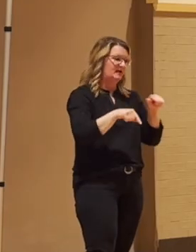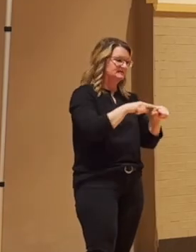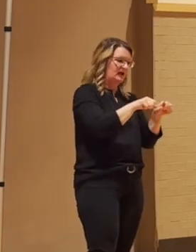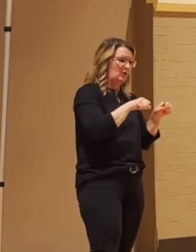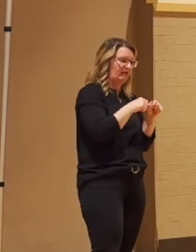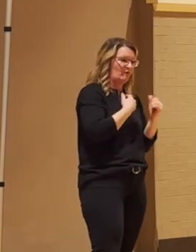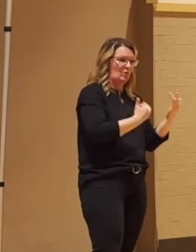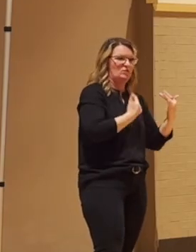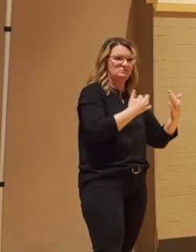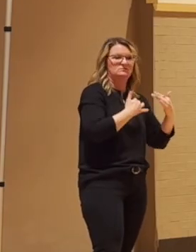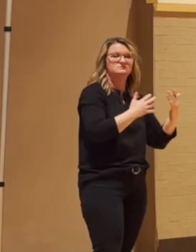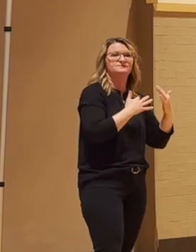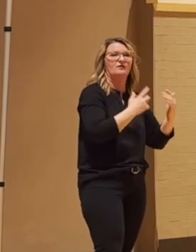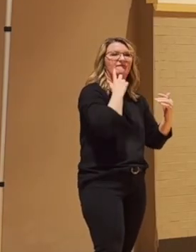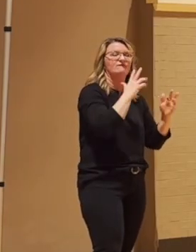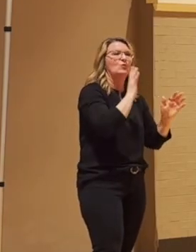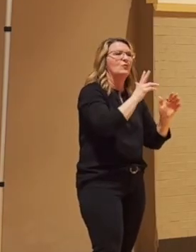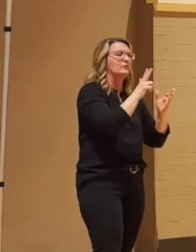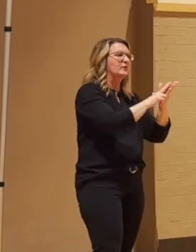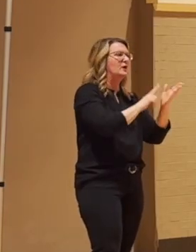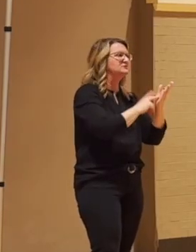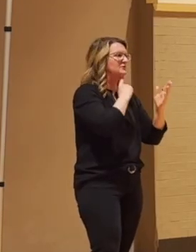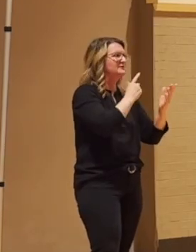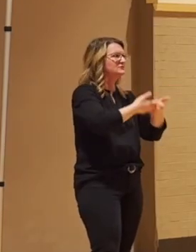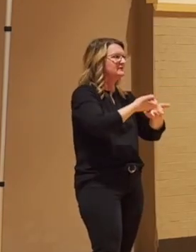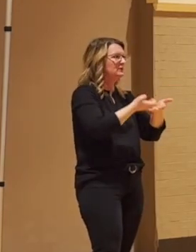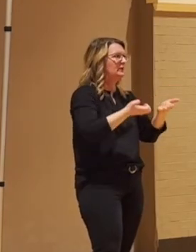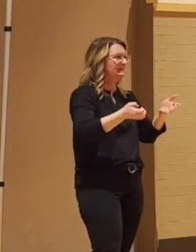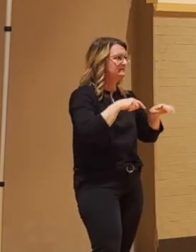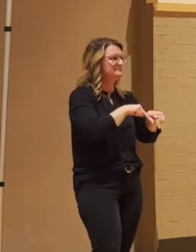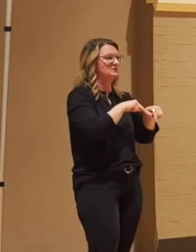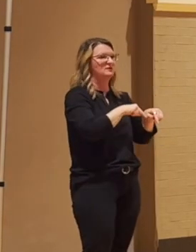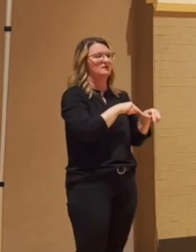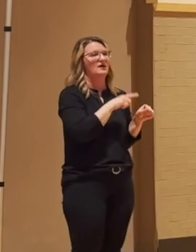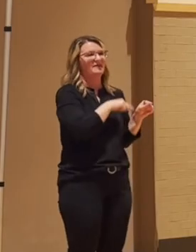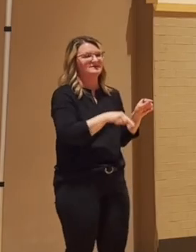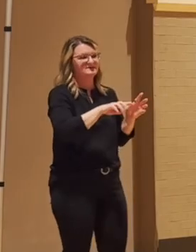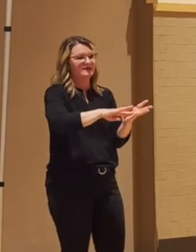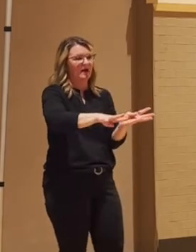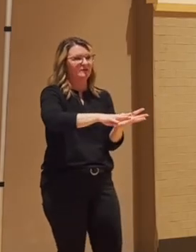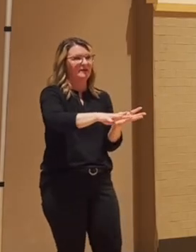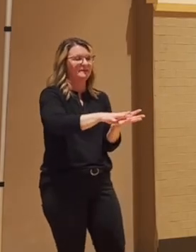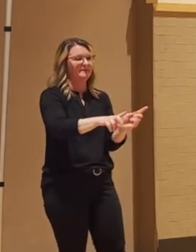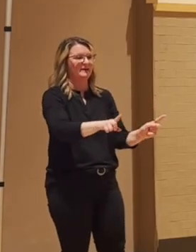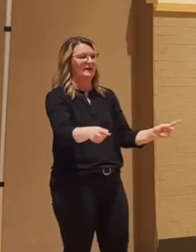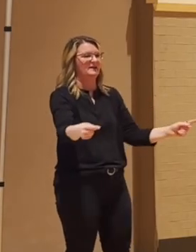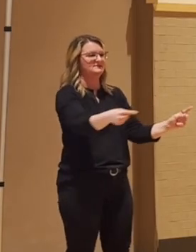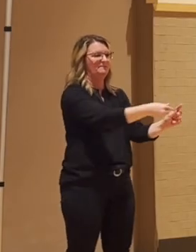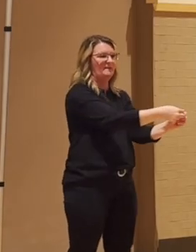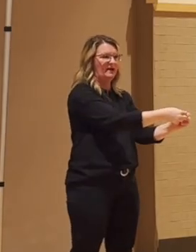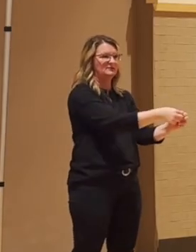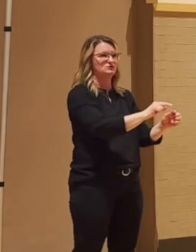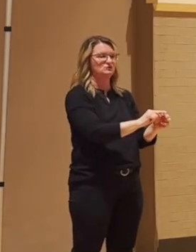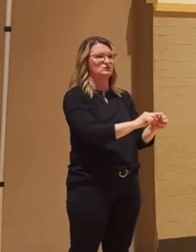of the contractor for construction. This is the outlet pipe and connecting back into